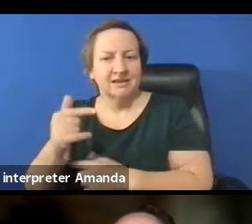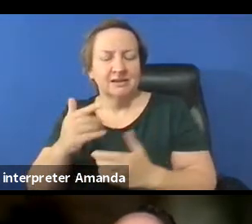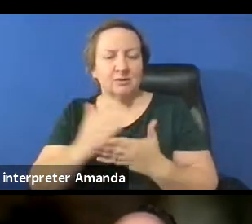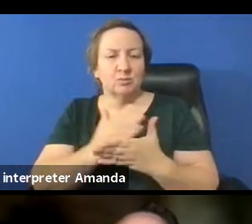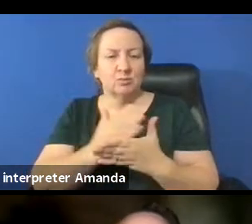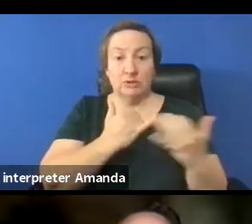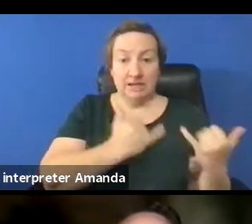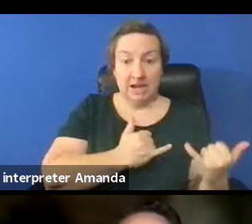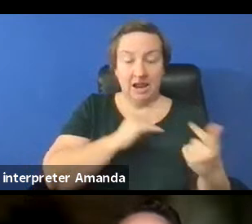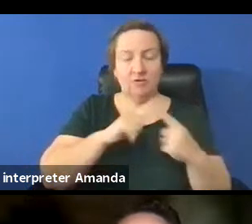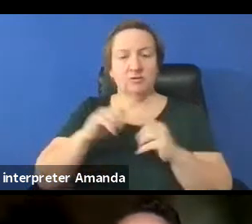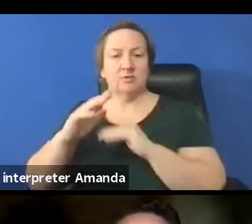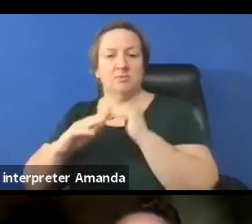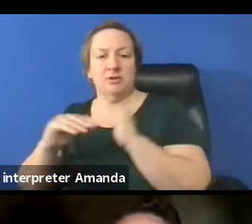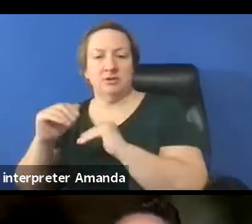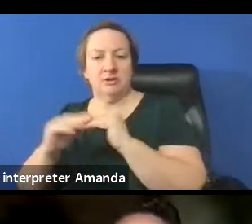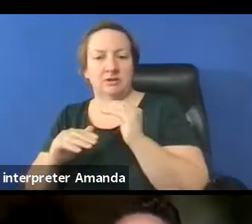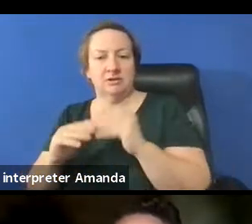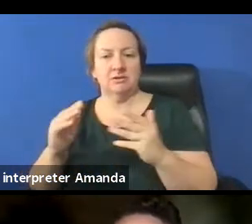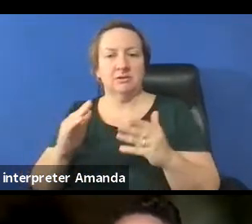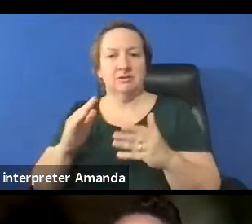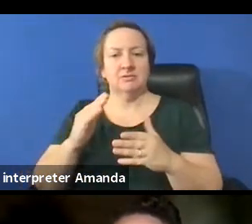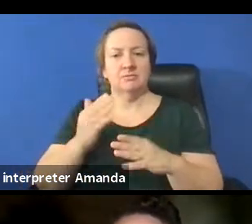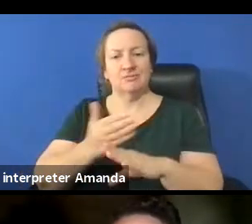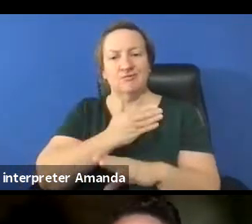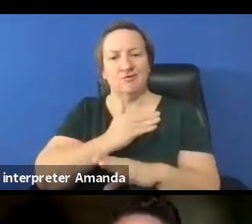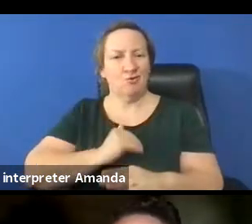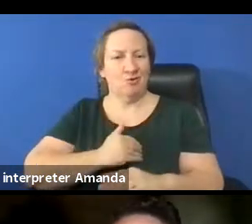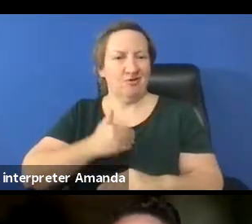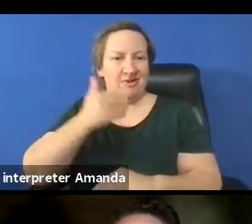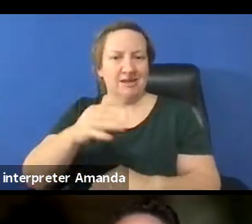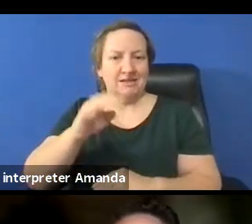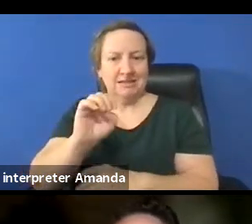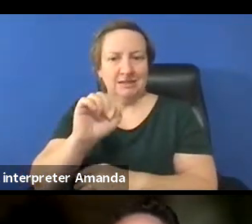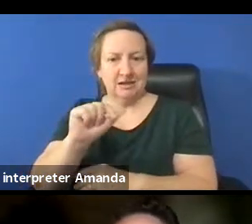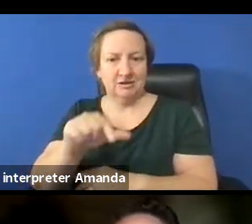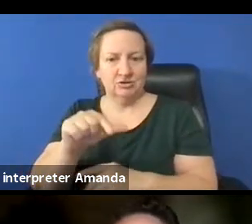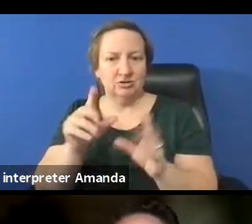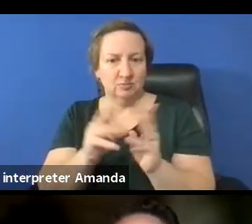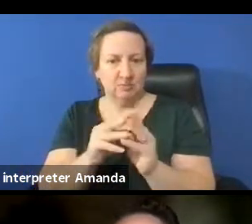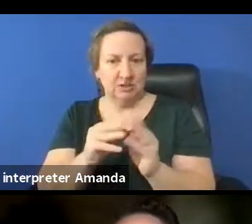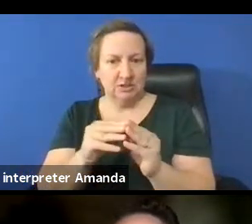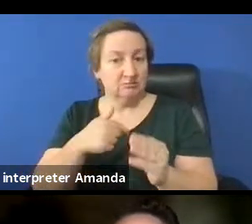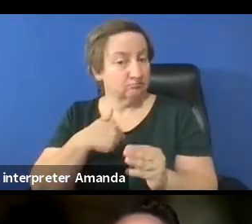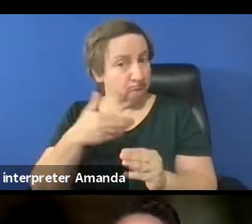our next EAG meeting. I personally would welcome, a